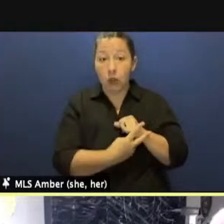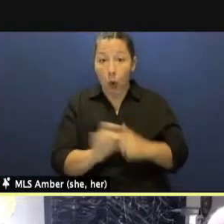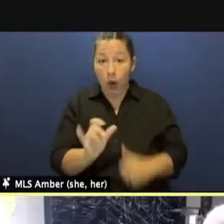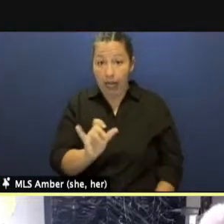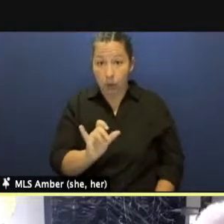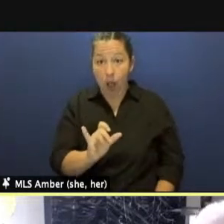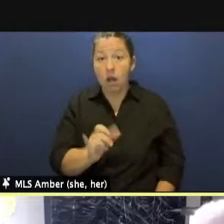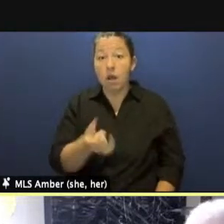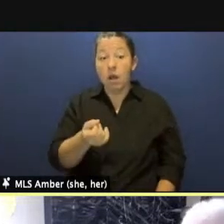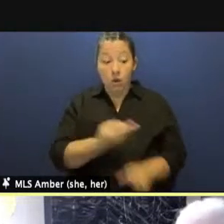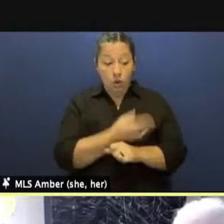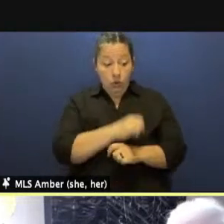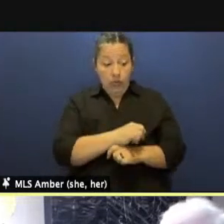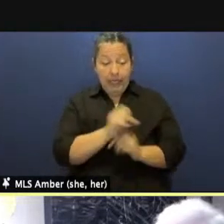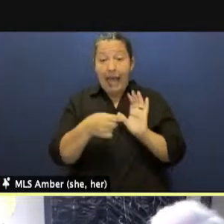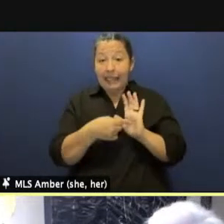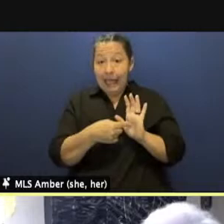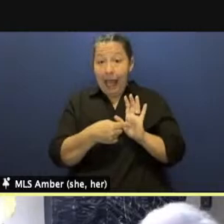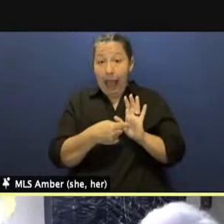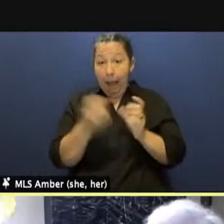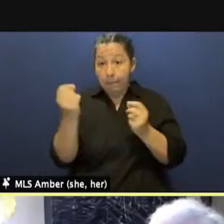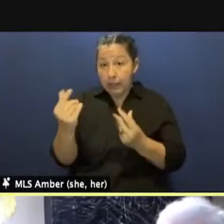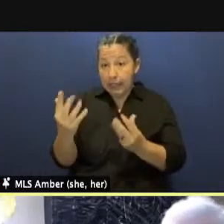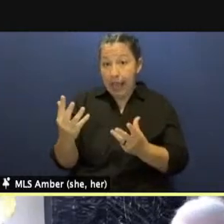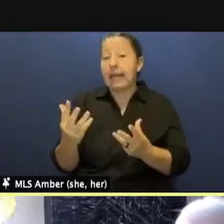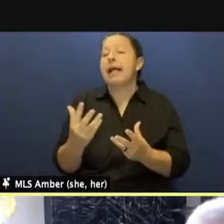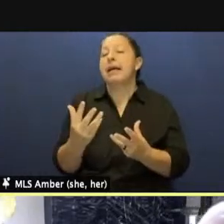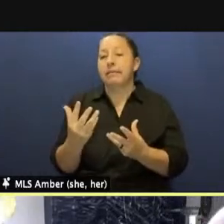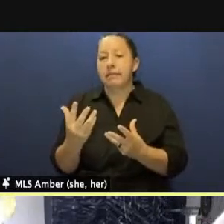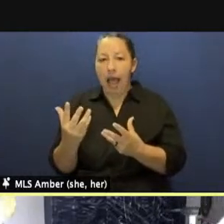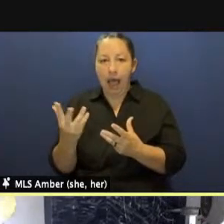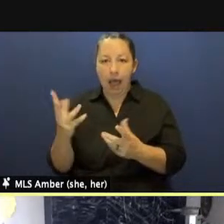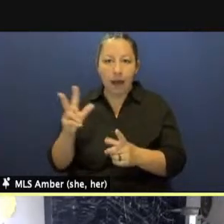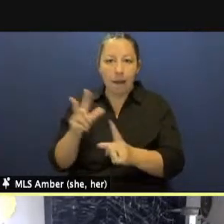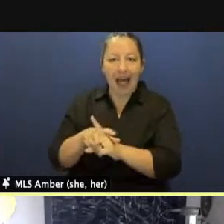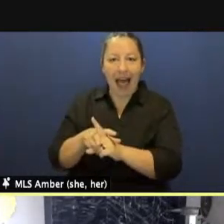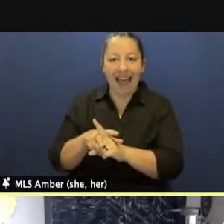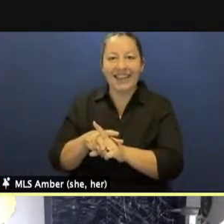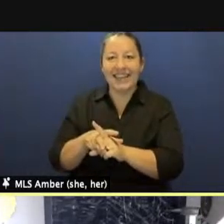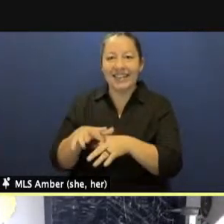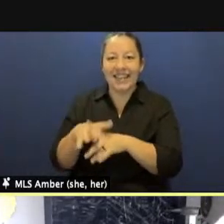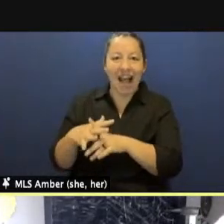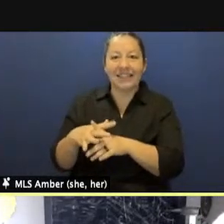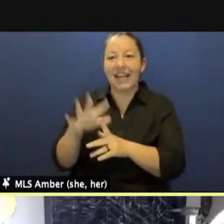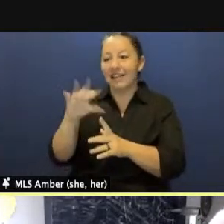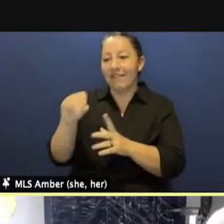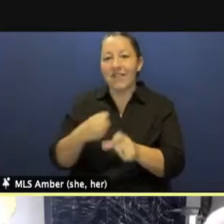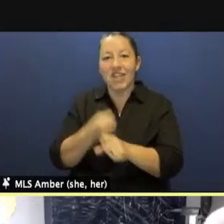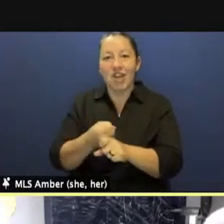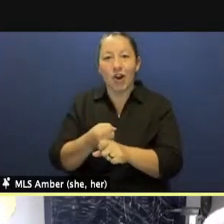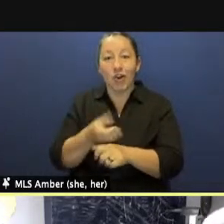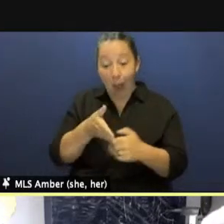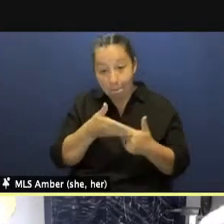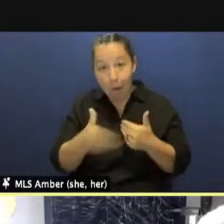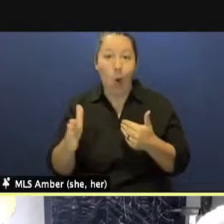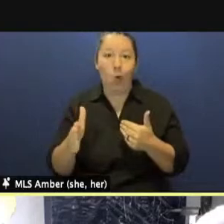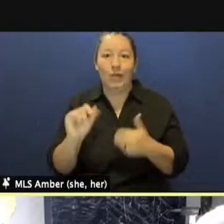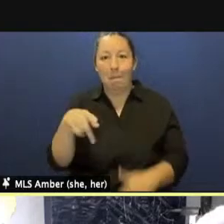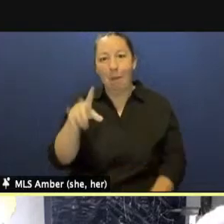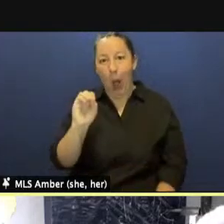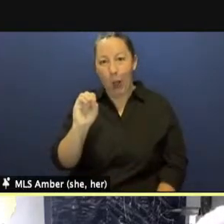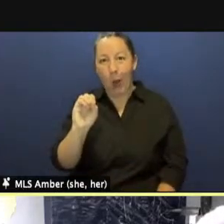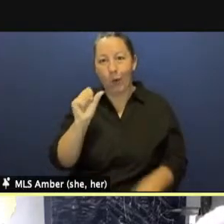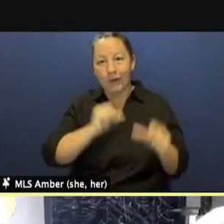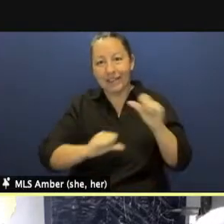sample data and placing it within the context of 50 years of post-Apollo science and utilizing